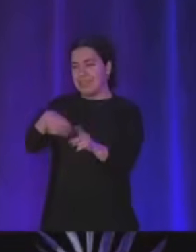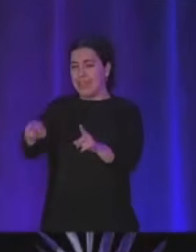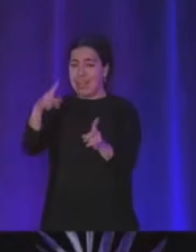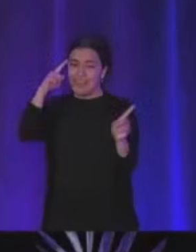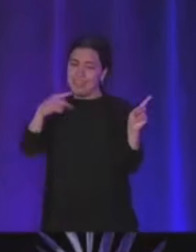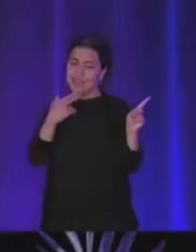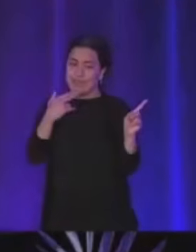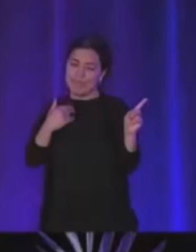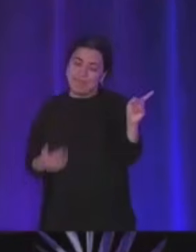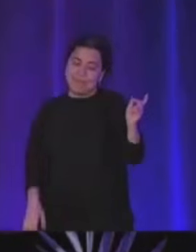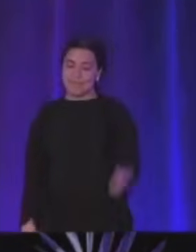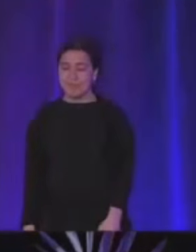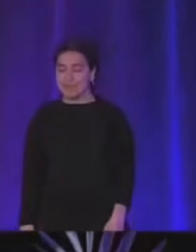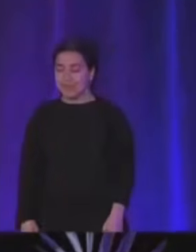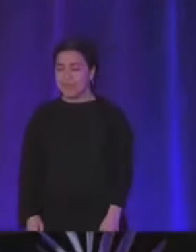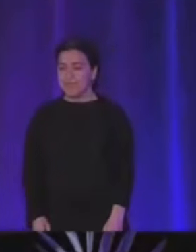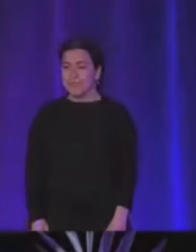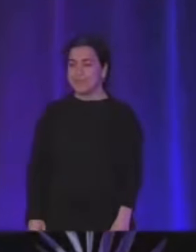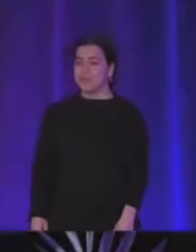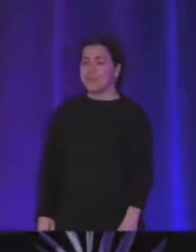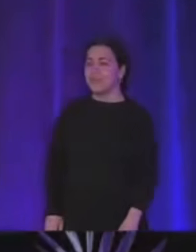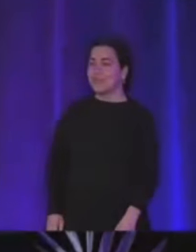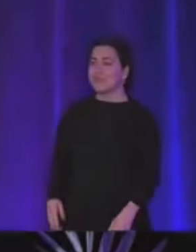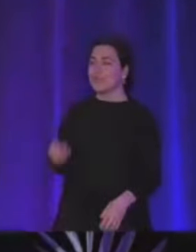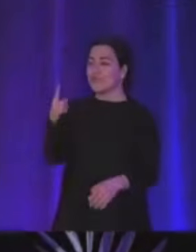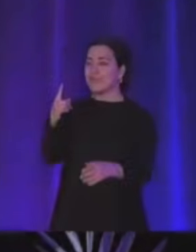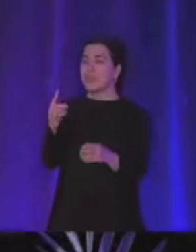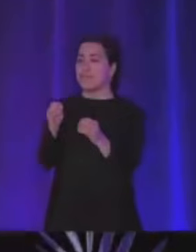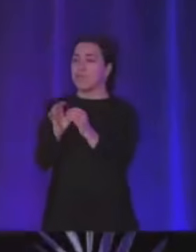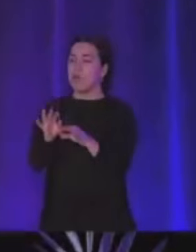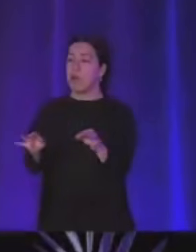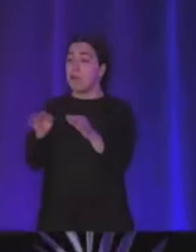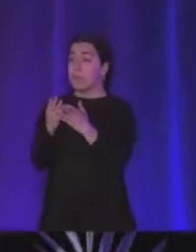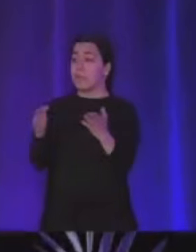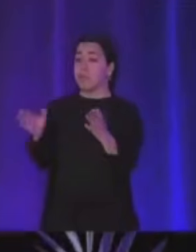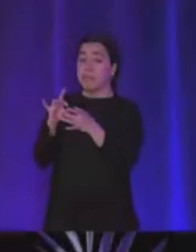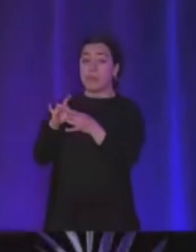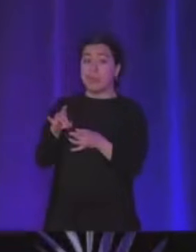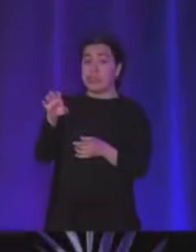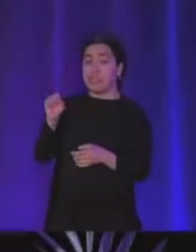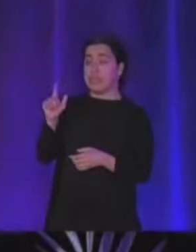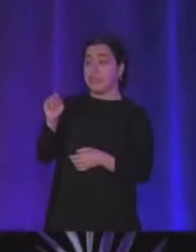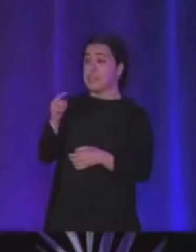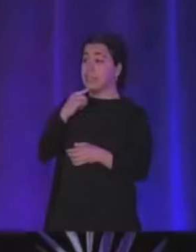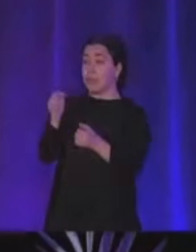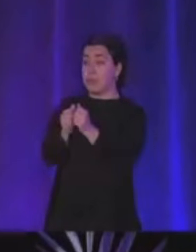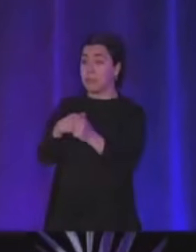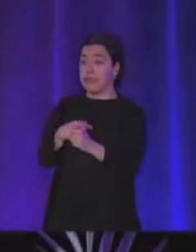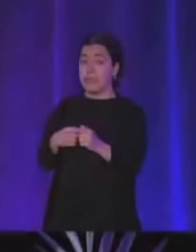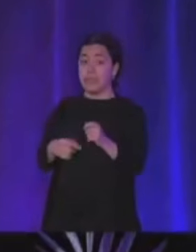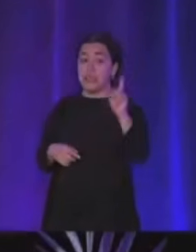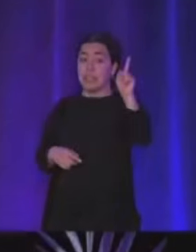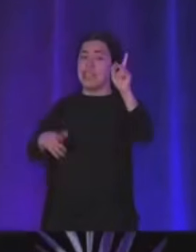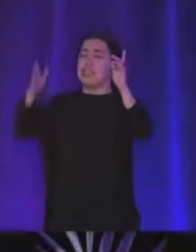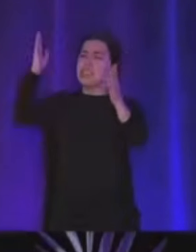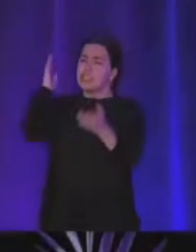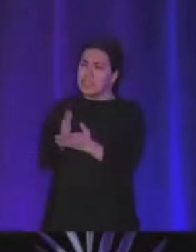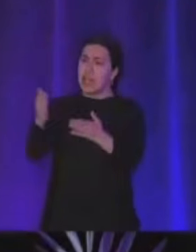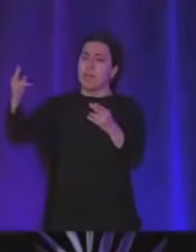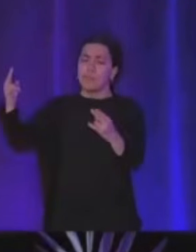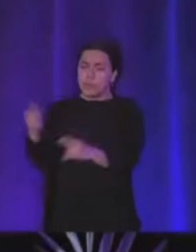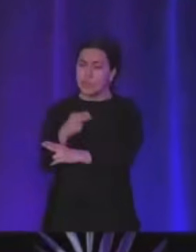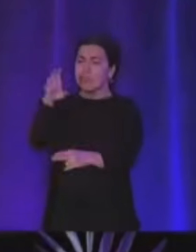cute. Okay. One more important thing about ESLint, and I want you to say it with me. 3, 2, 1. Stop